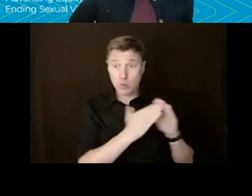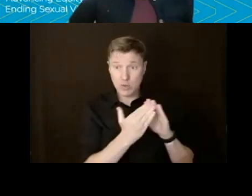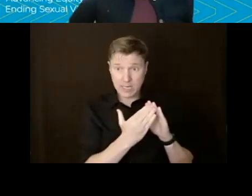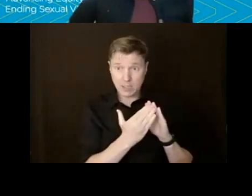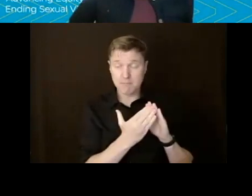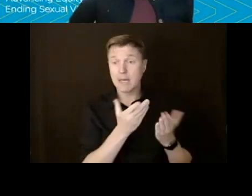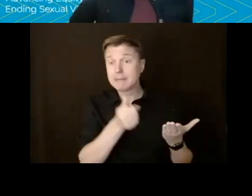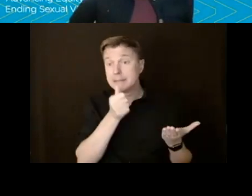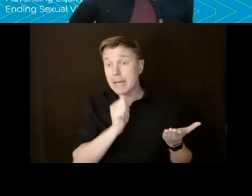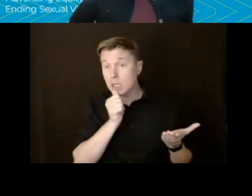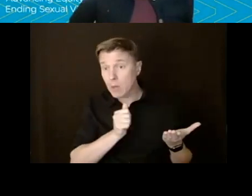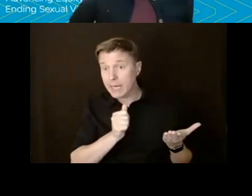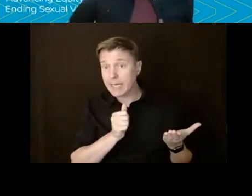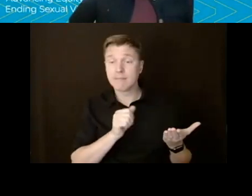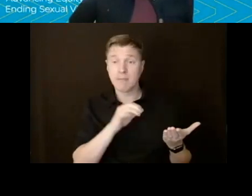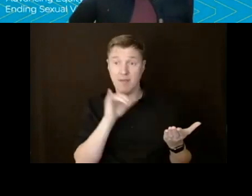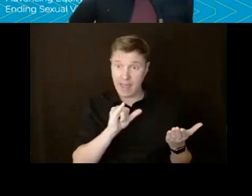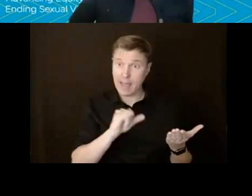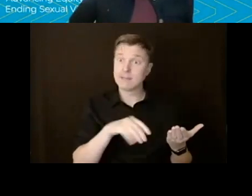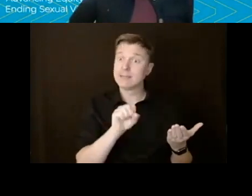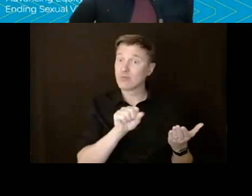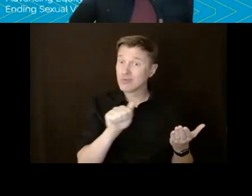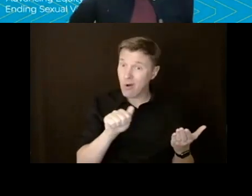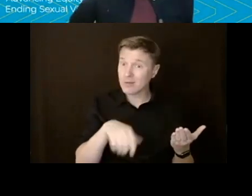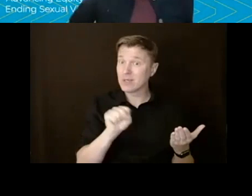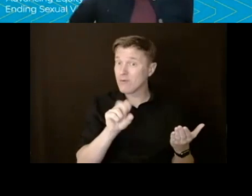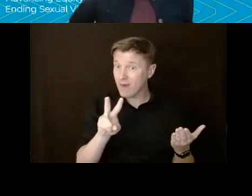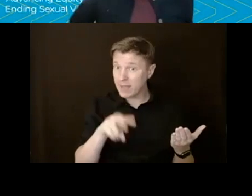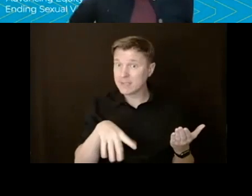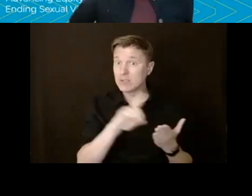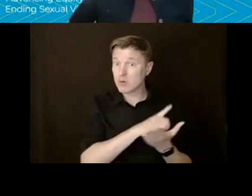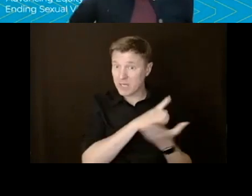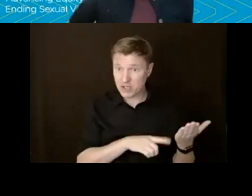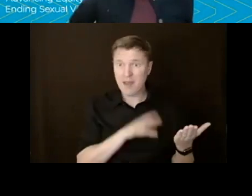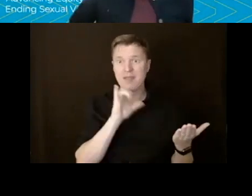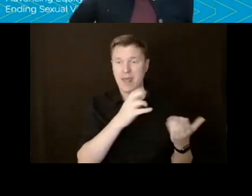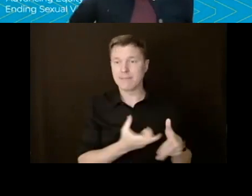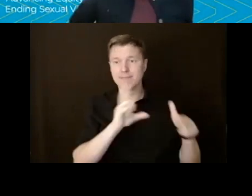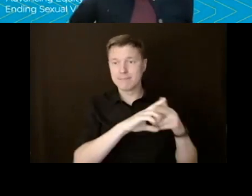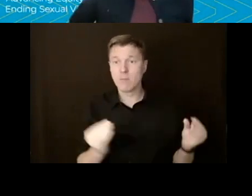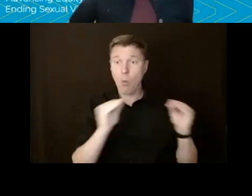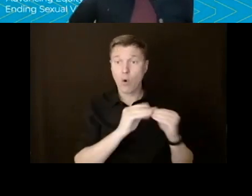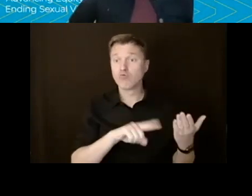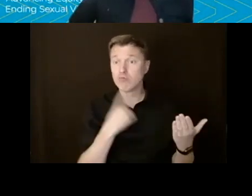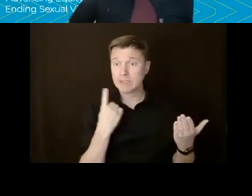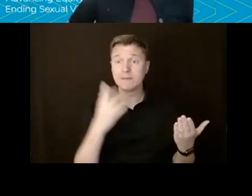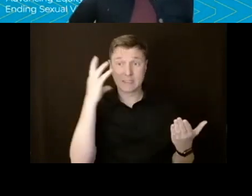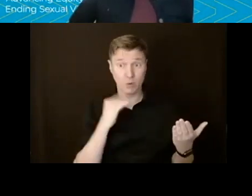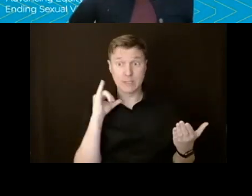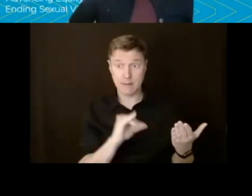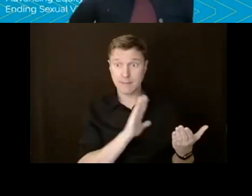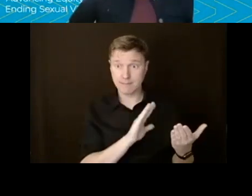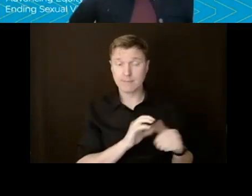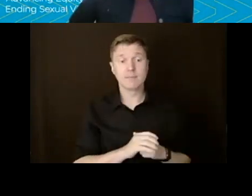sexual harassment, discrimination, or assault, that increases the likelihood of her having an experience of sexual violence. If she actually